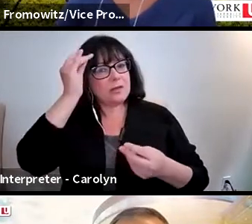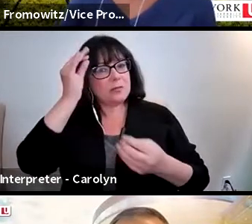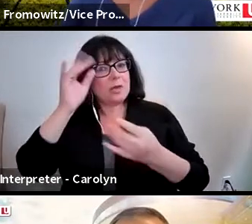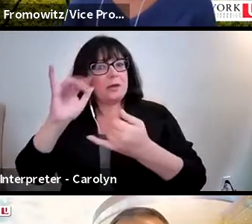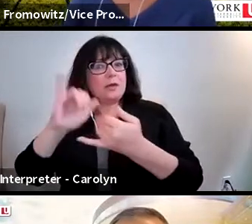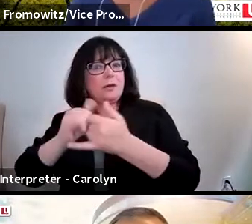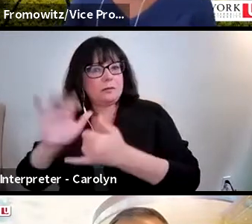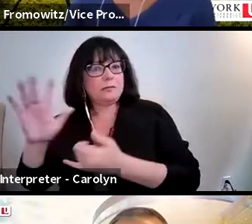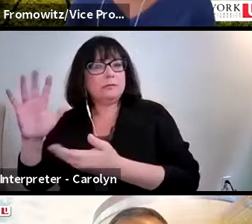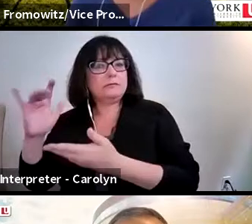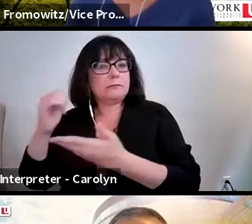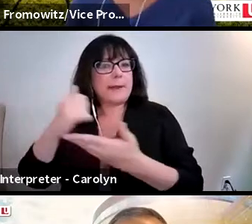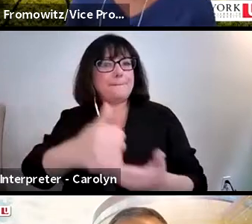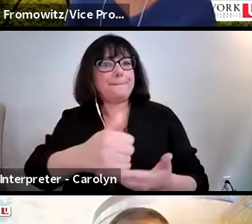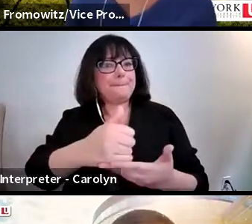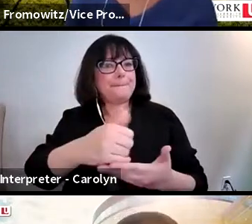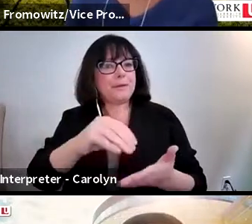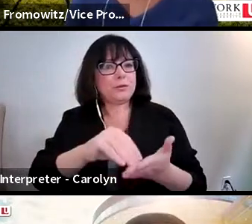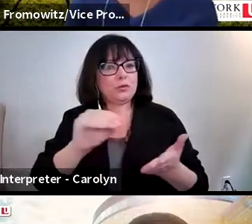time.